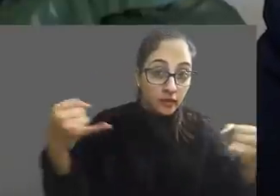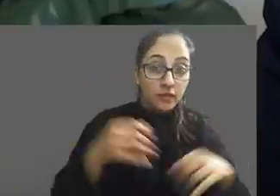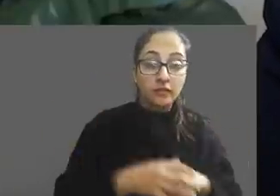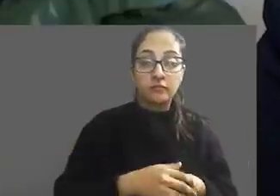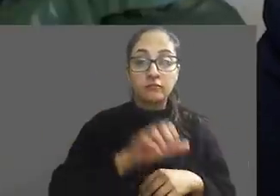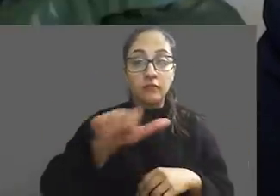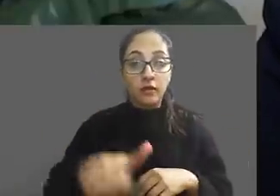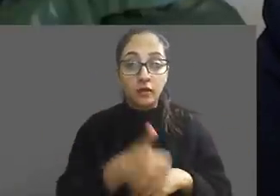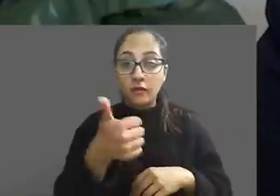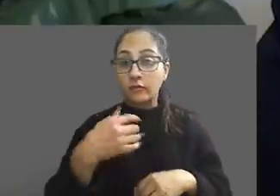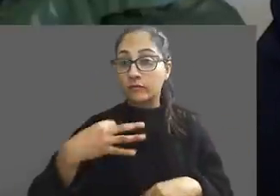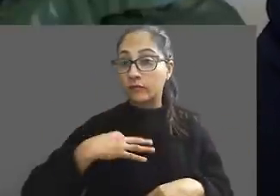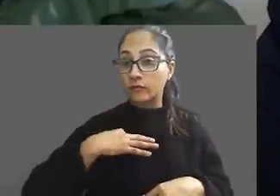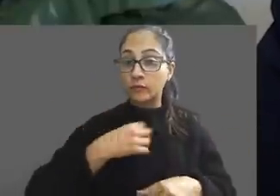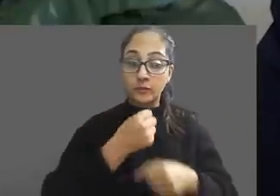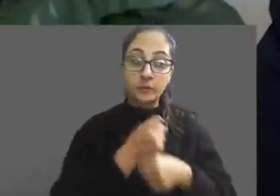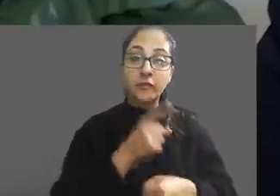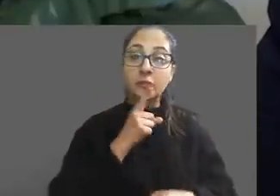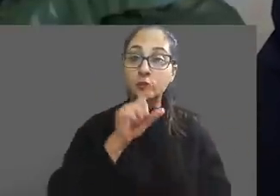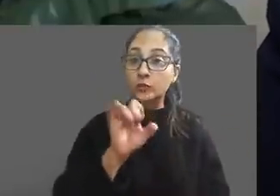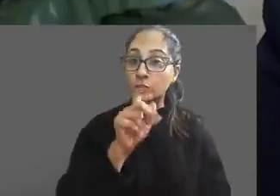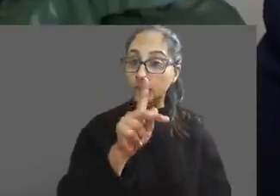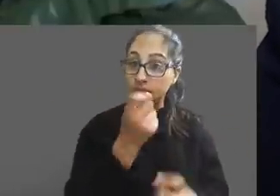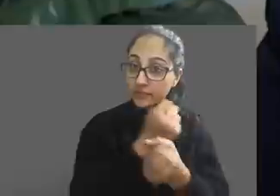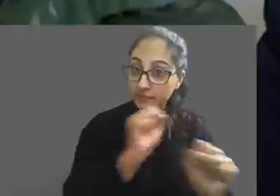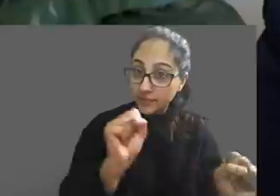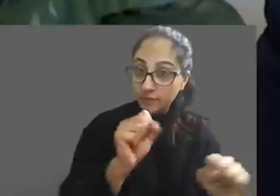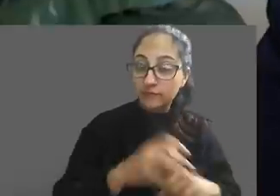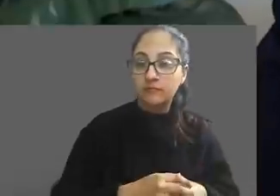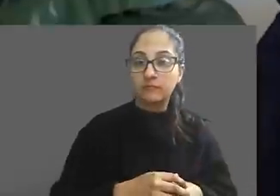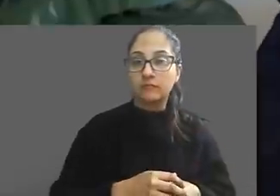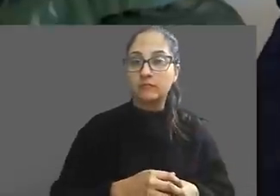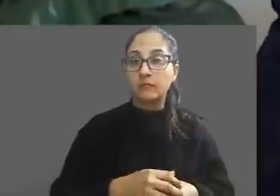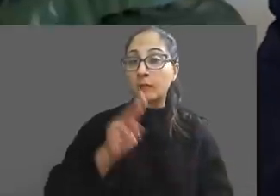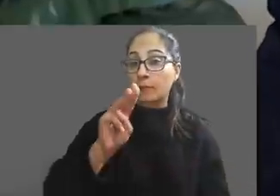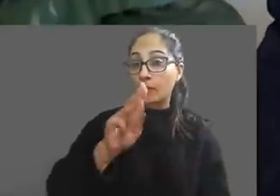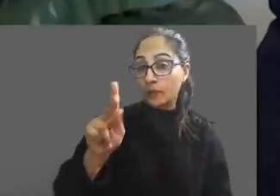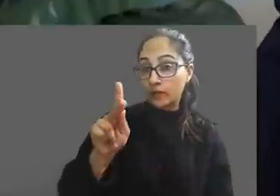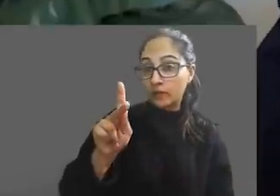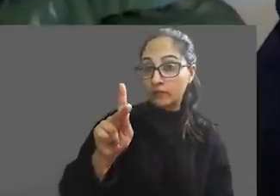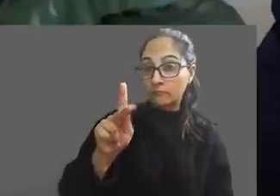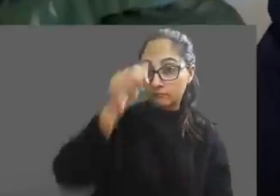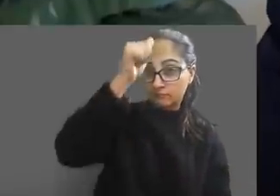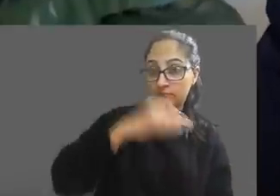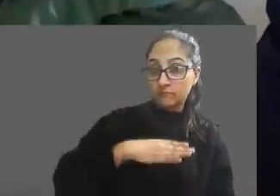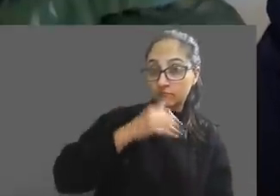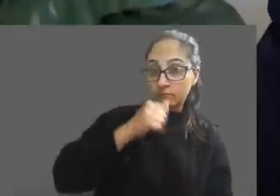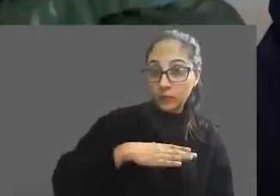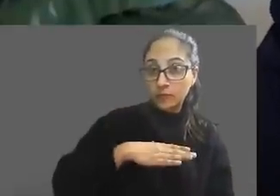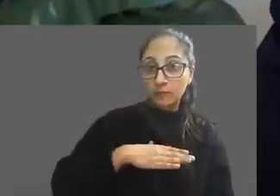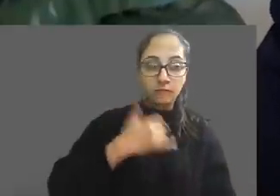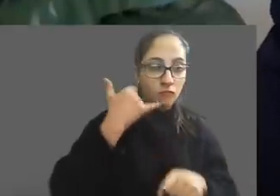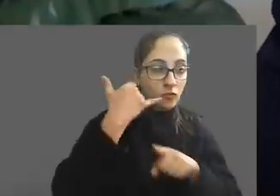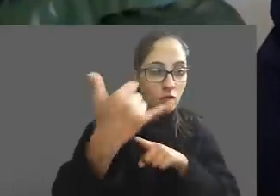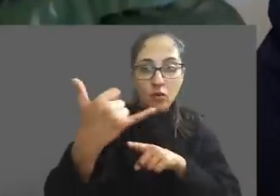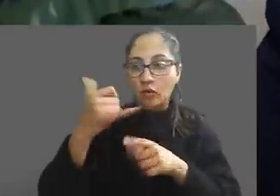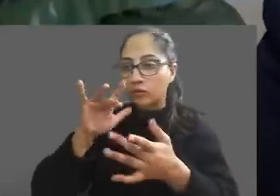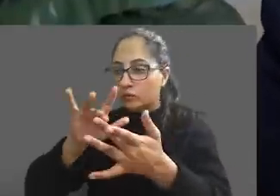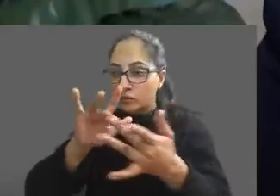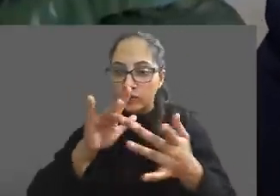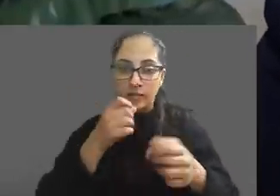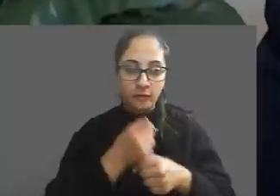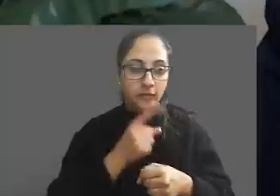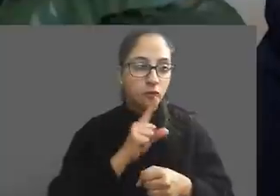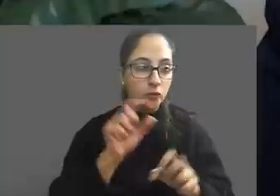providing guidance, media professionals, translators, musicians, and artists helping to produce Friday night reflections and other